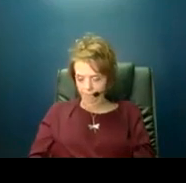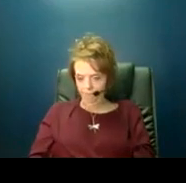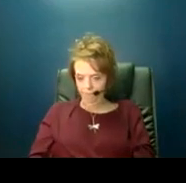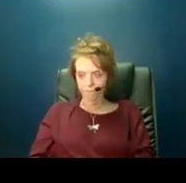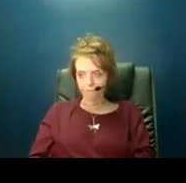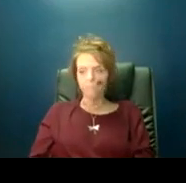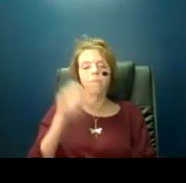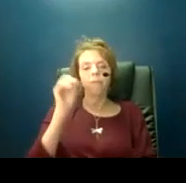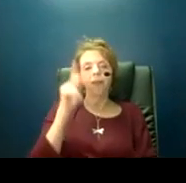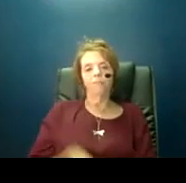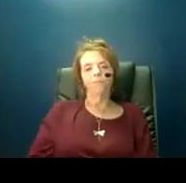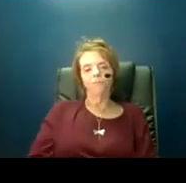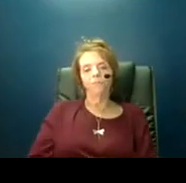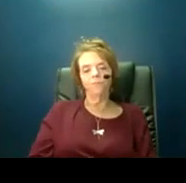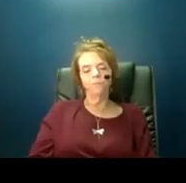I'm gonna